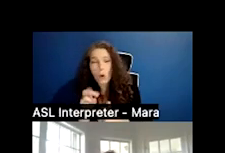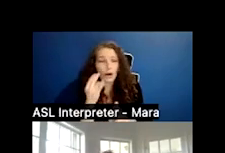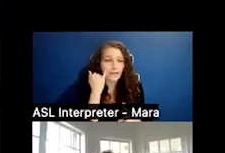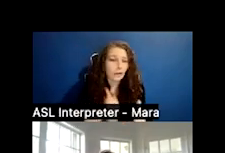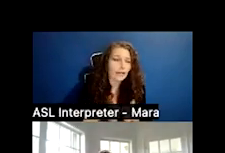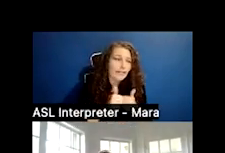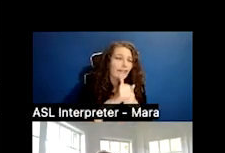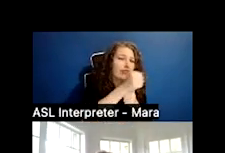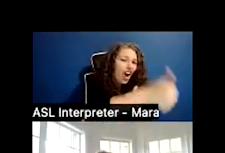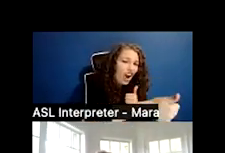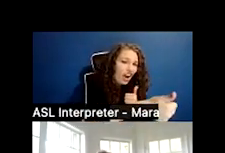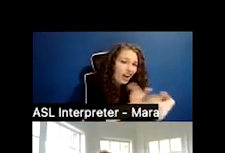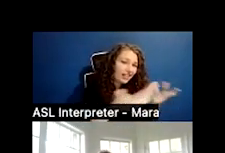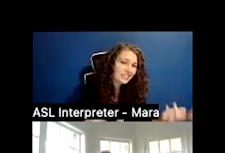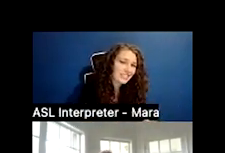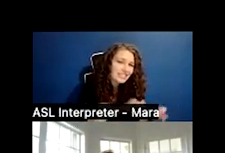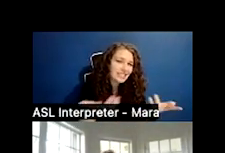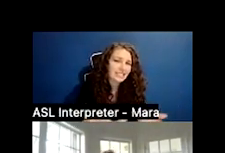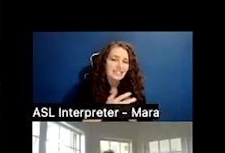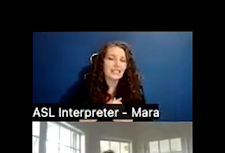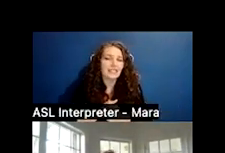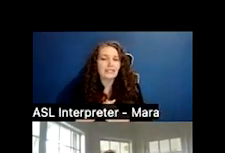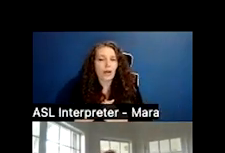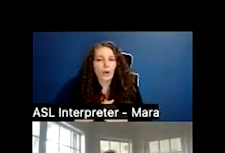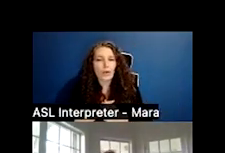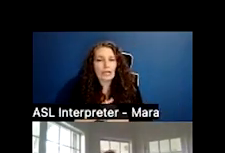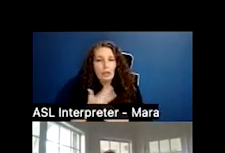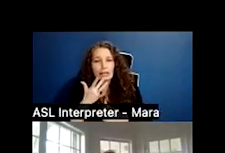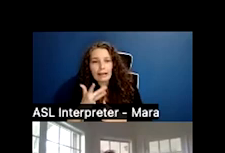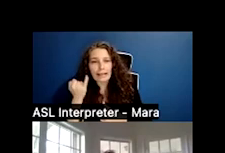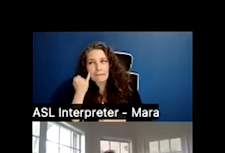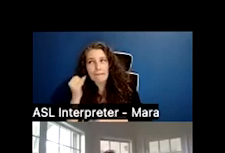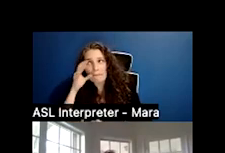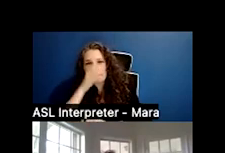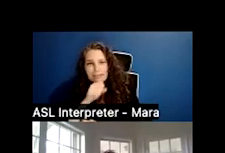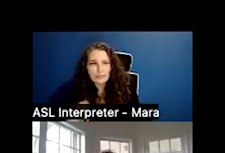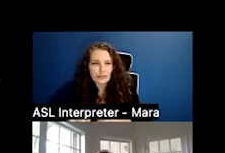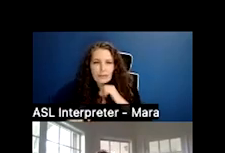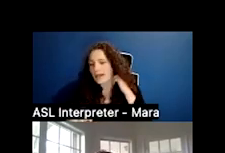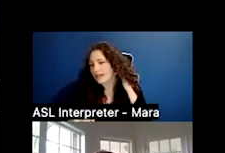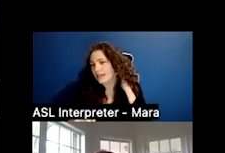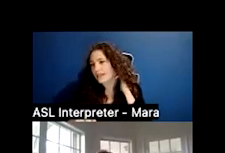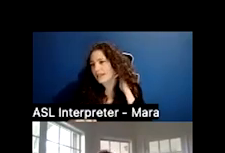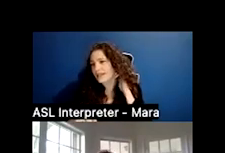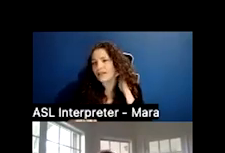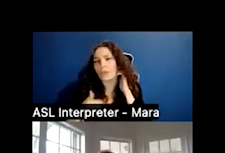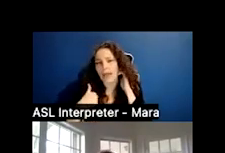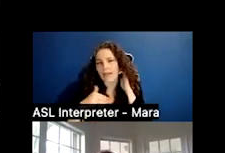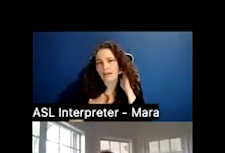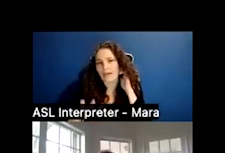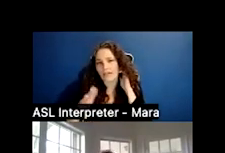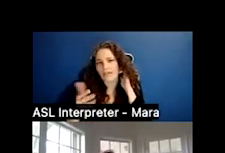of these and say, okay, it missed me. We do have more than just the 15% deductible. There are